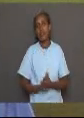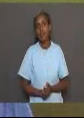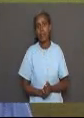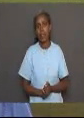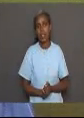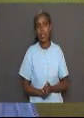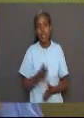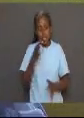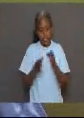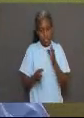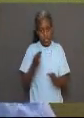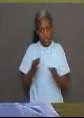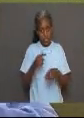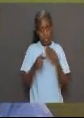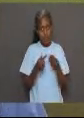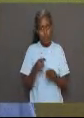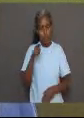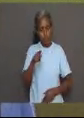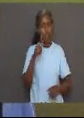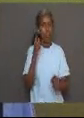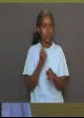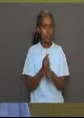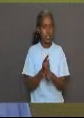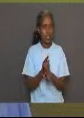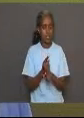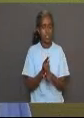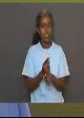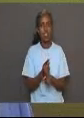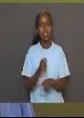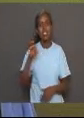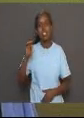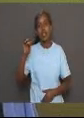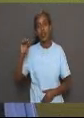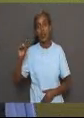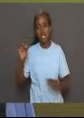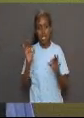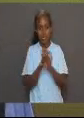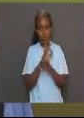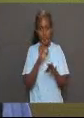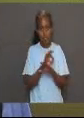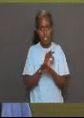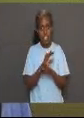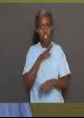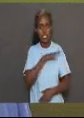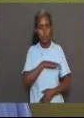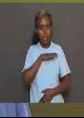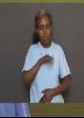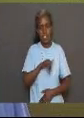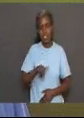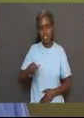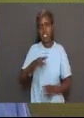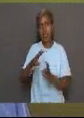If so, you are correct. The cosine function behaves in the same